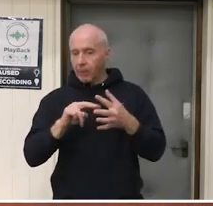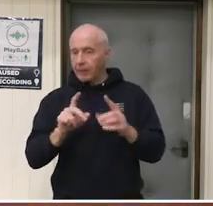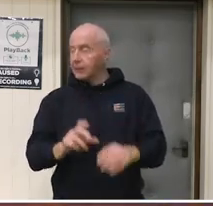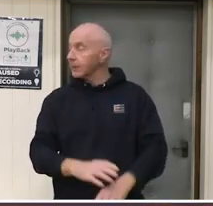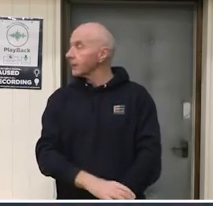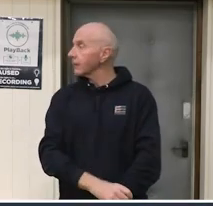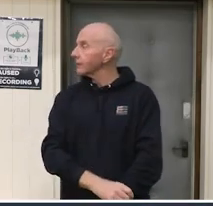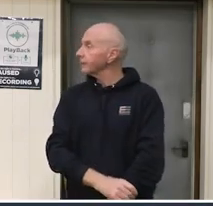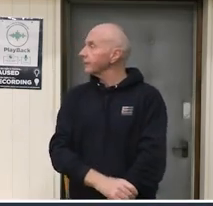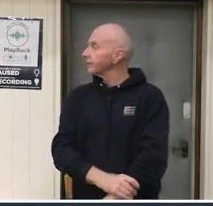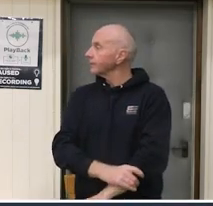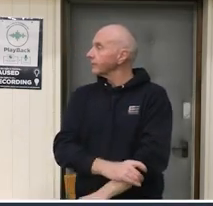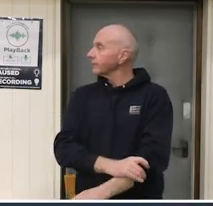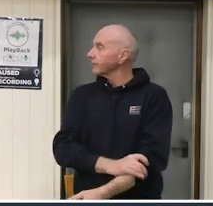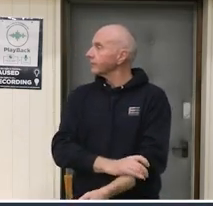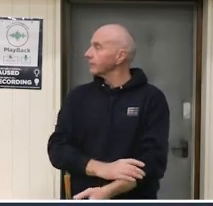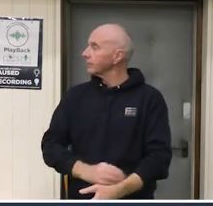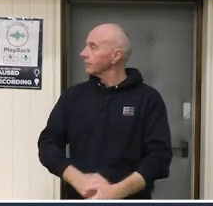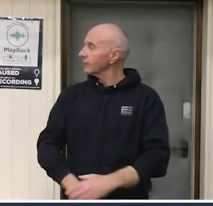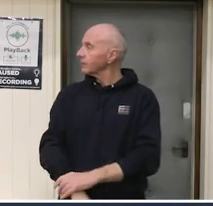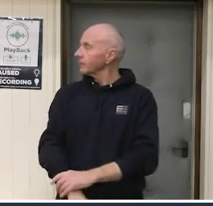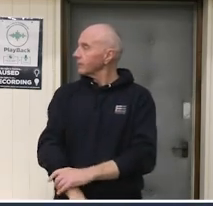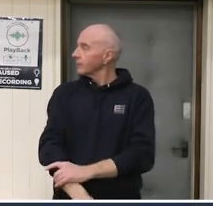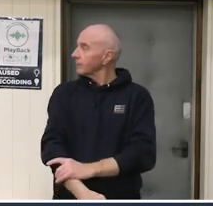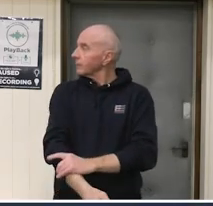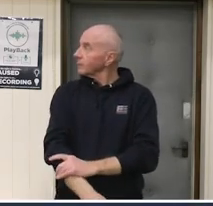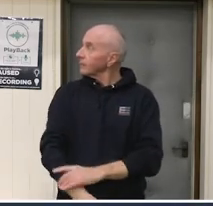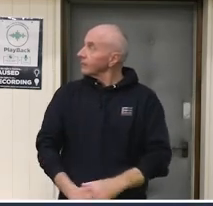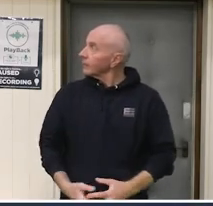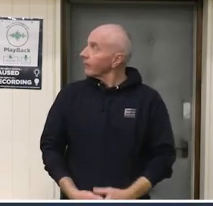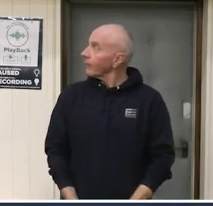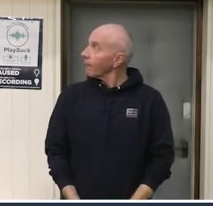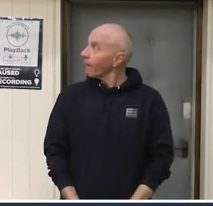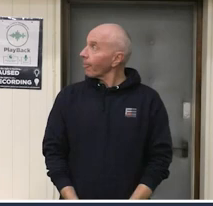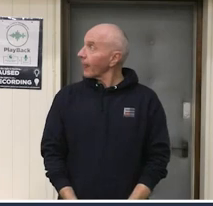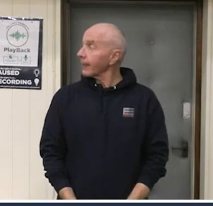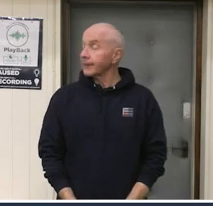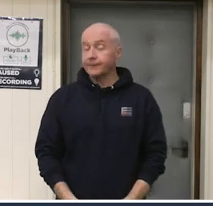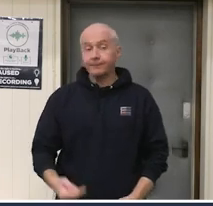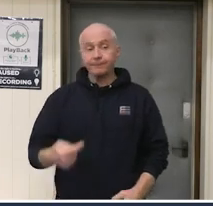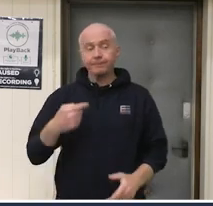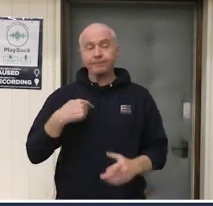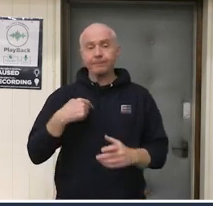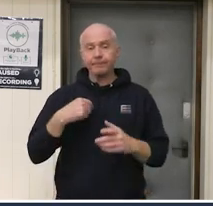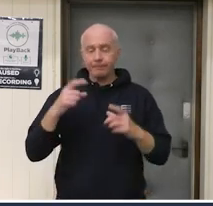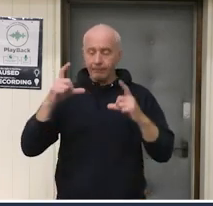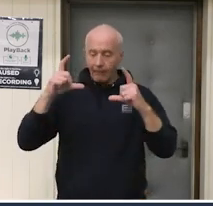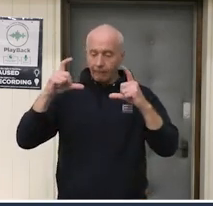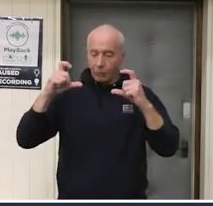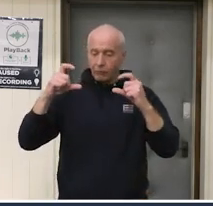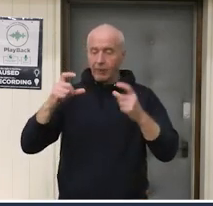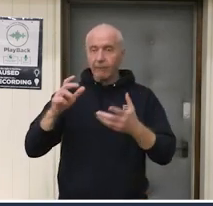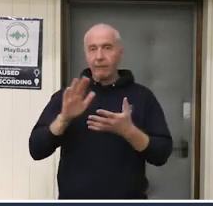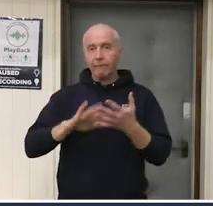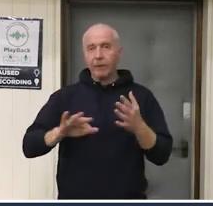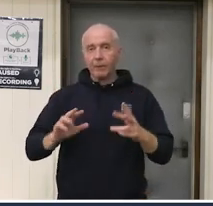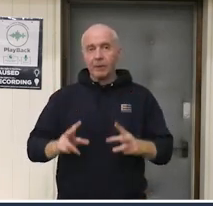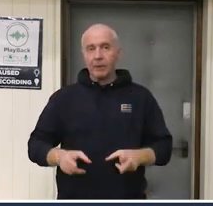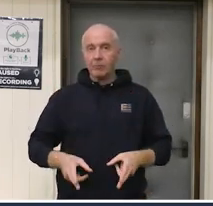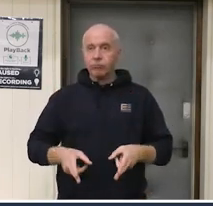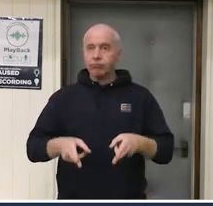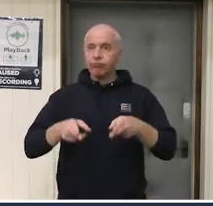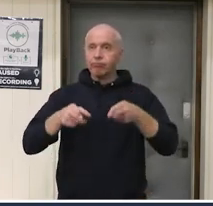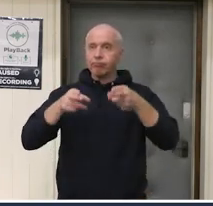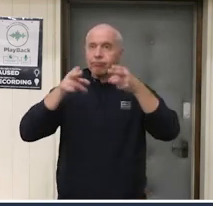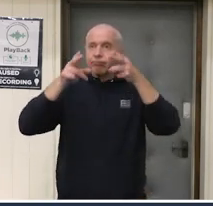So I took this picture out of a very tall building window when I was at a conference